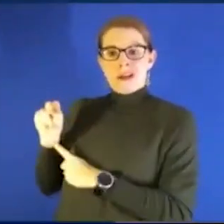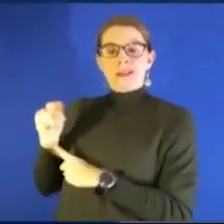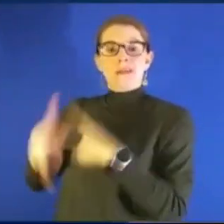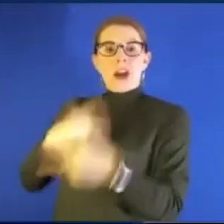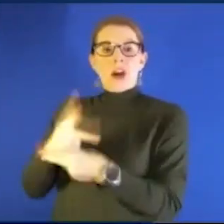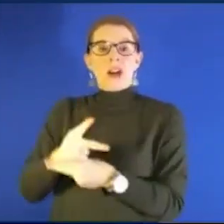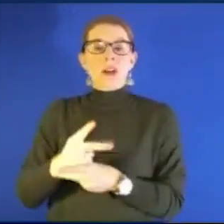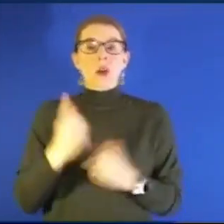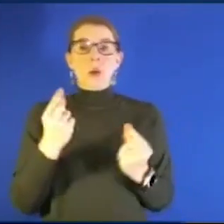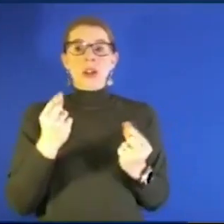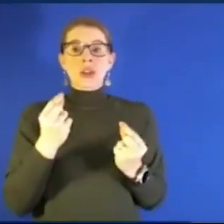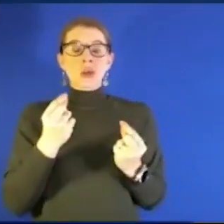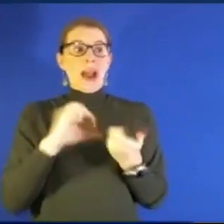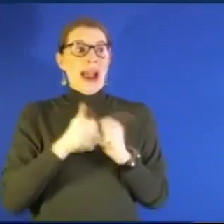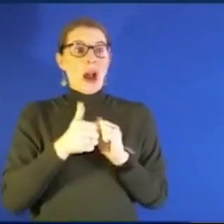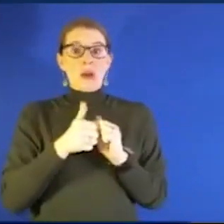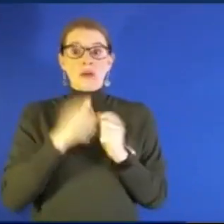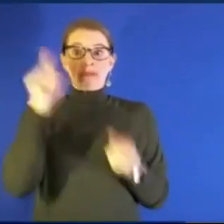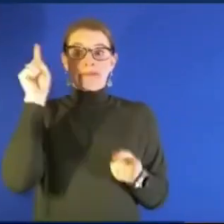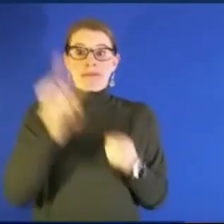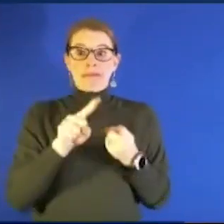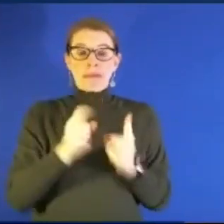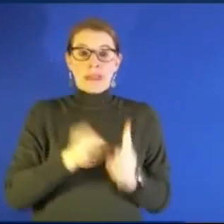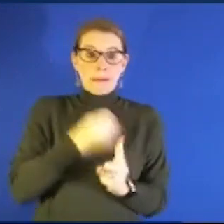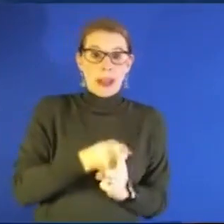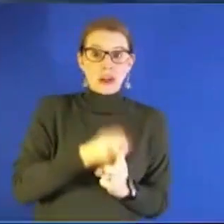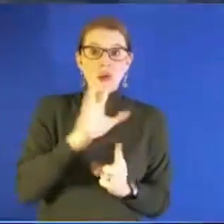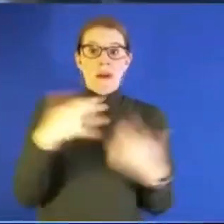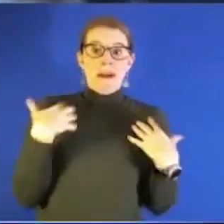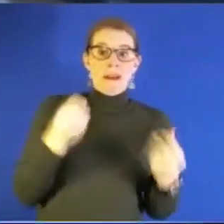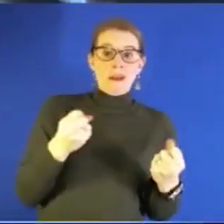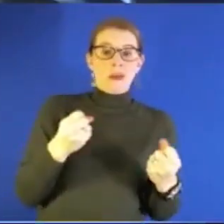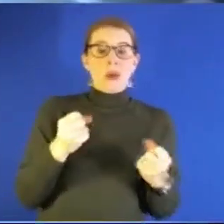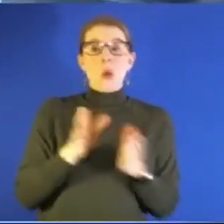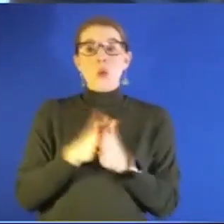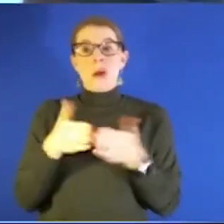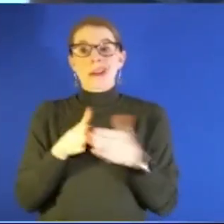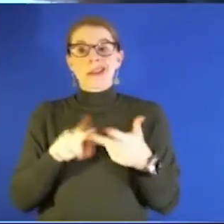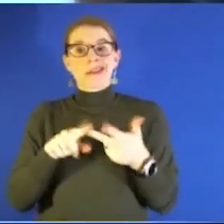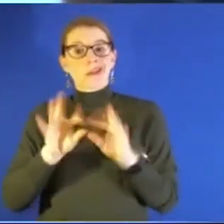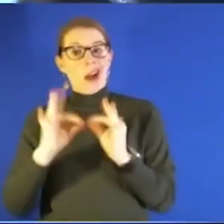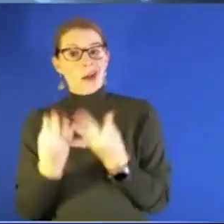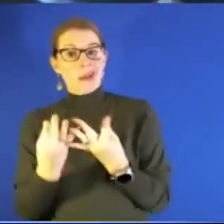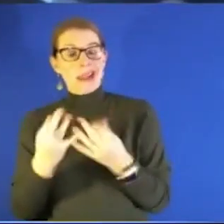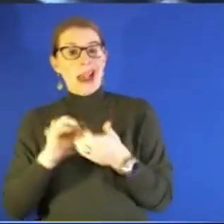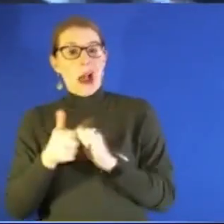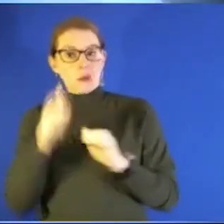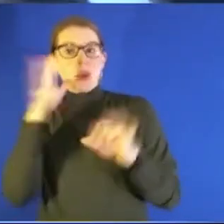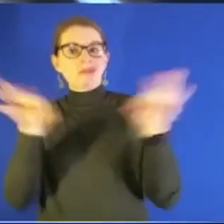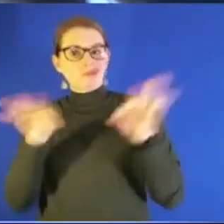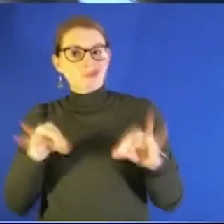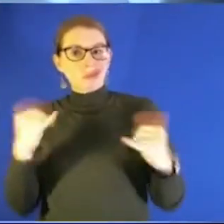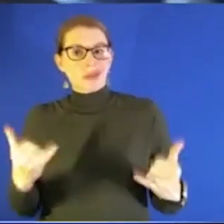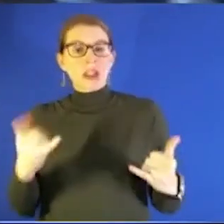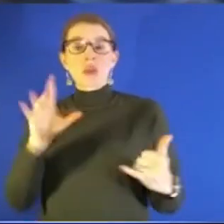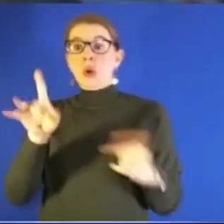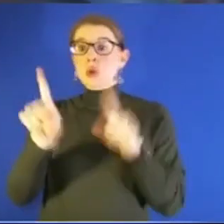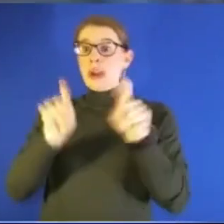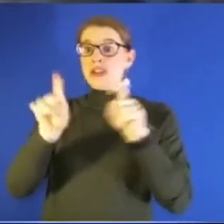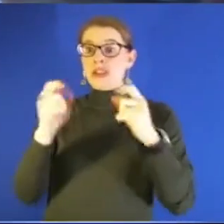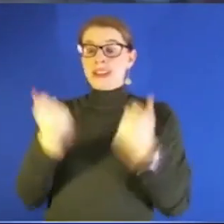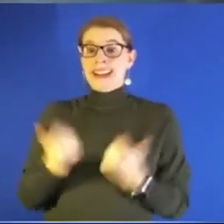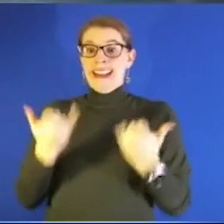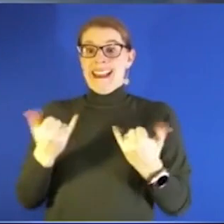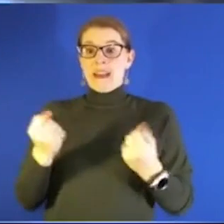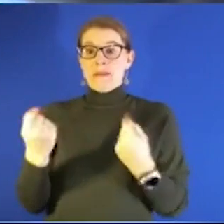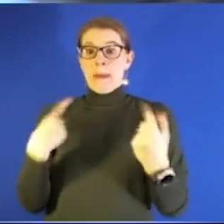impact on your health, your wallet, and your family. So make sure you get your questions sent in to us on YouTube, Facebook, and on the Medical News Network. You can find